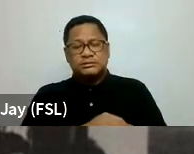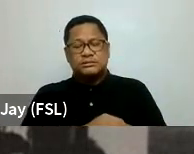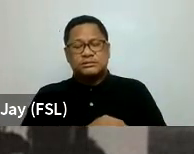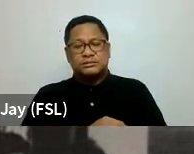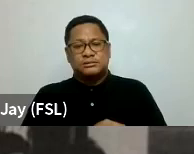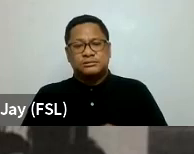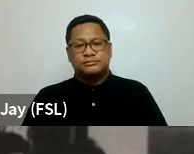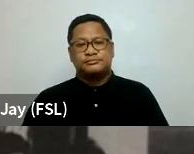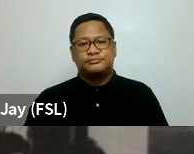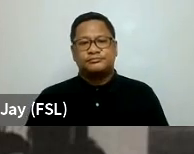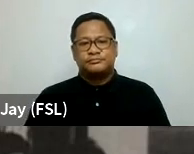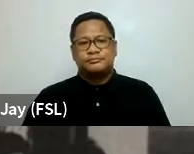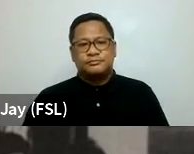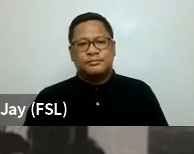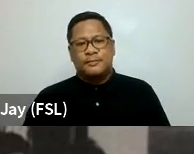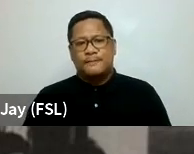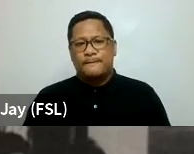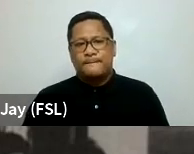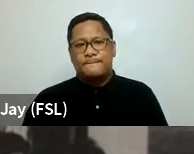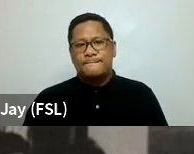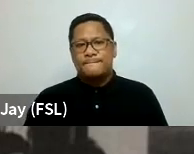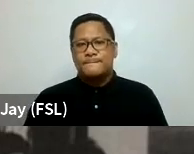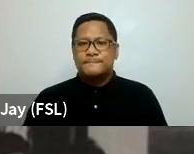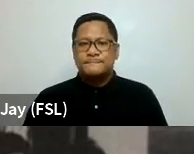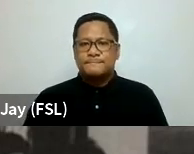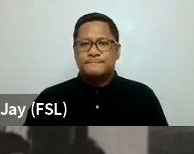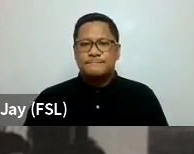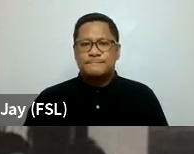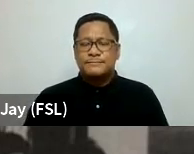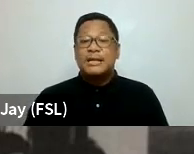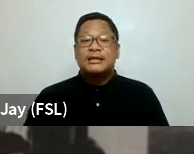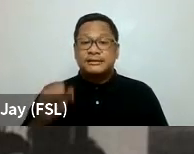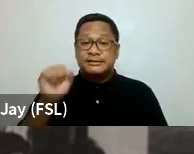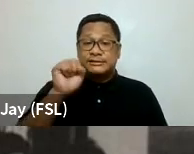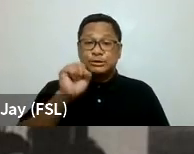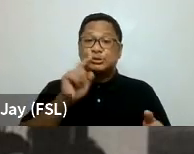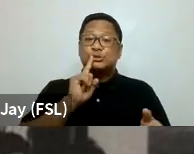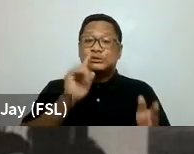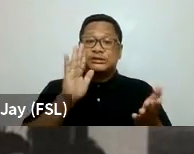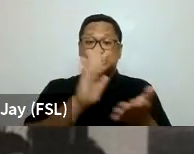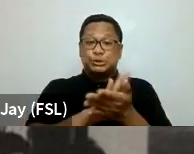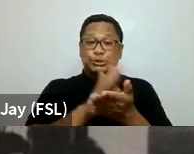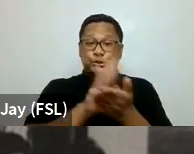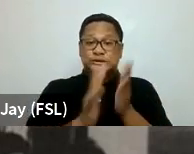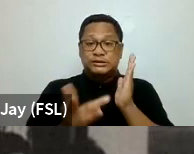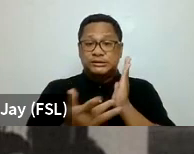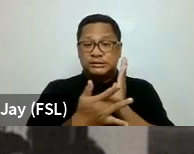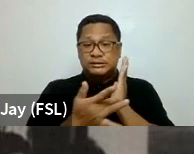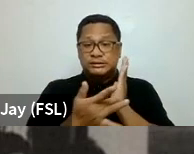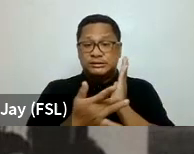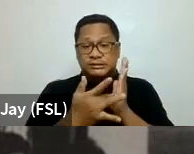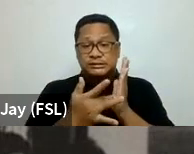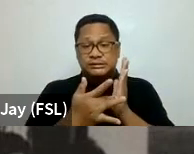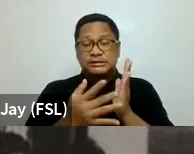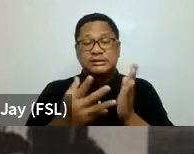a school business. Kaya, although the school technically is a learning institution, it's also